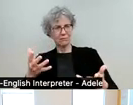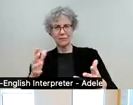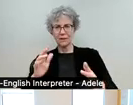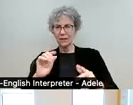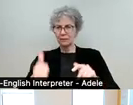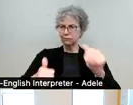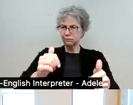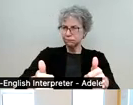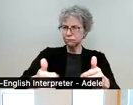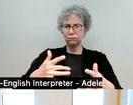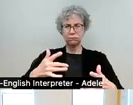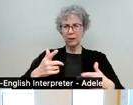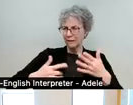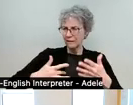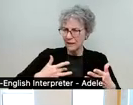as we go forward.